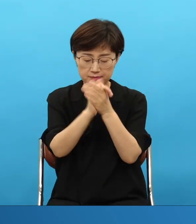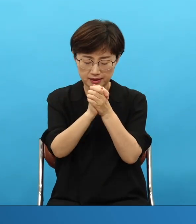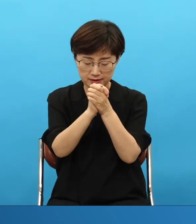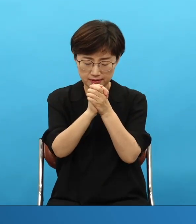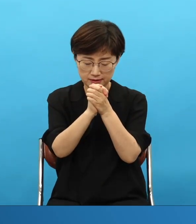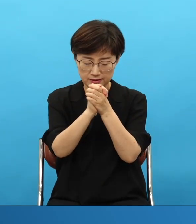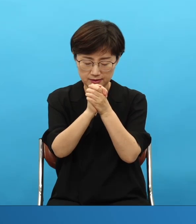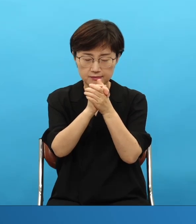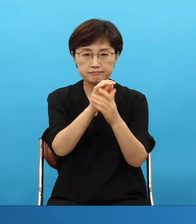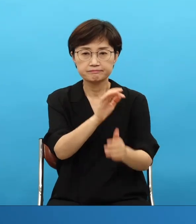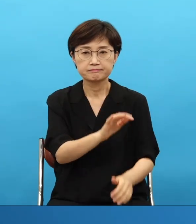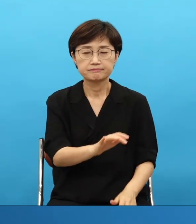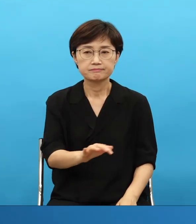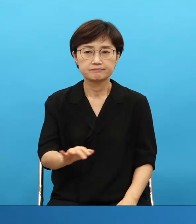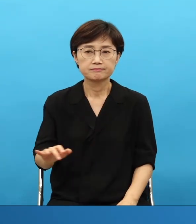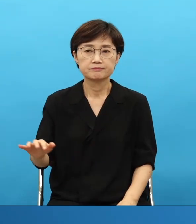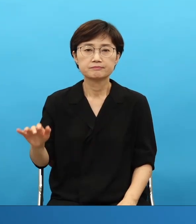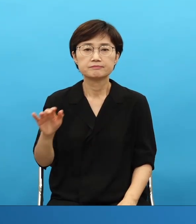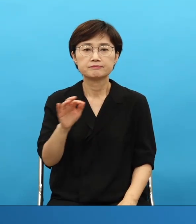truth.